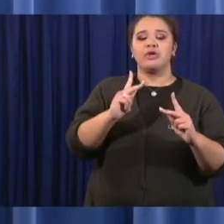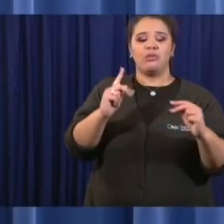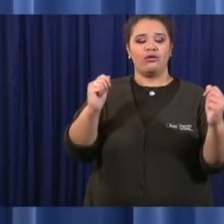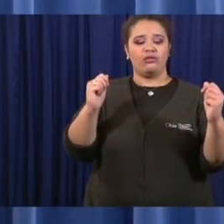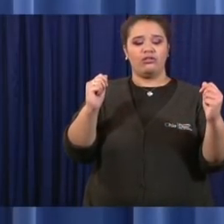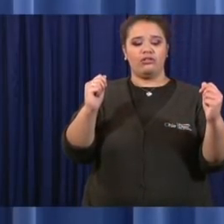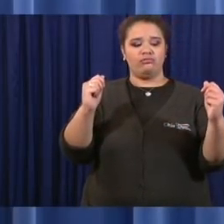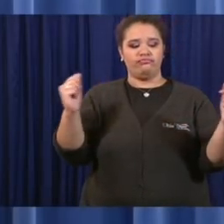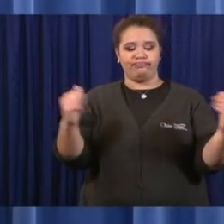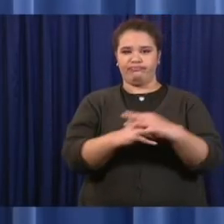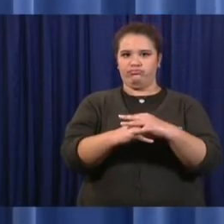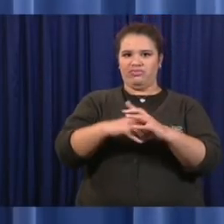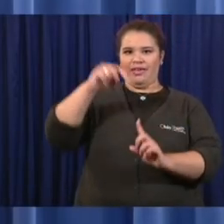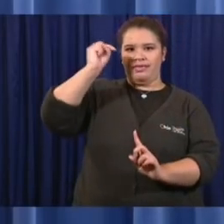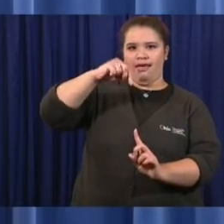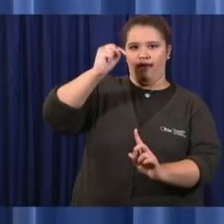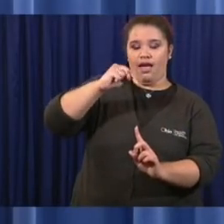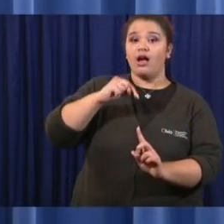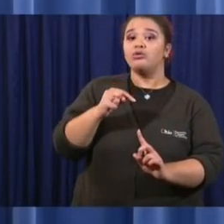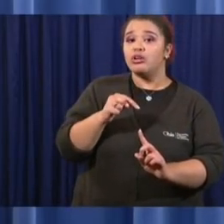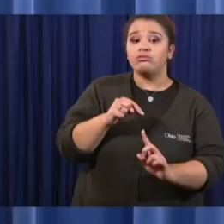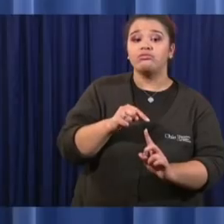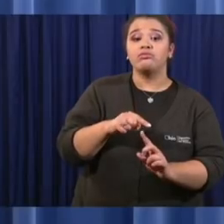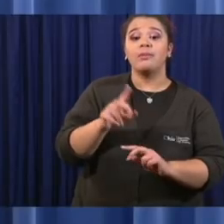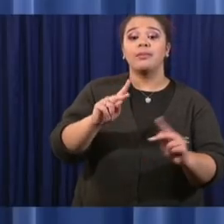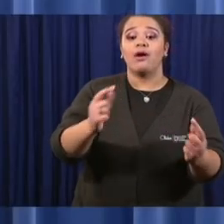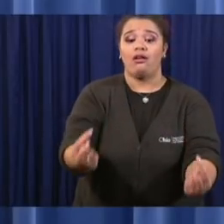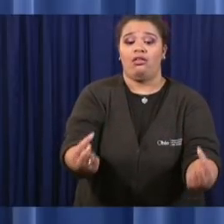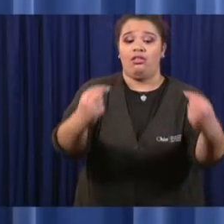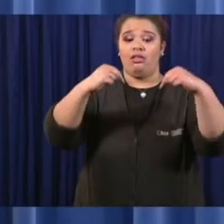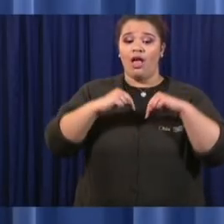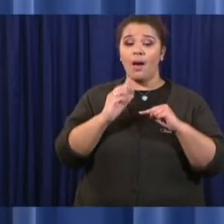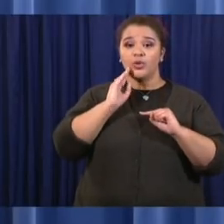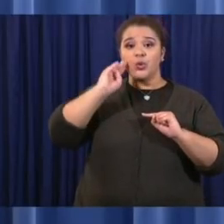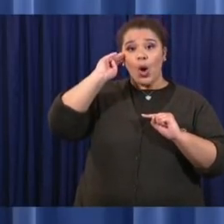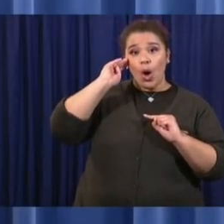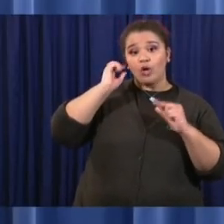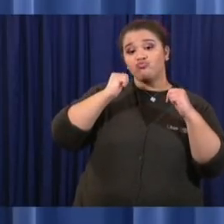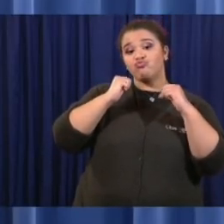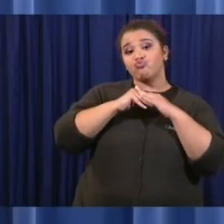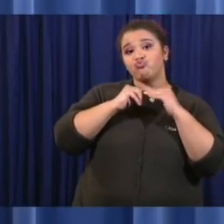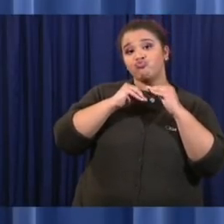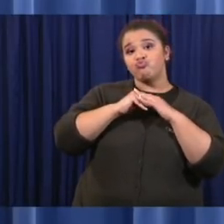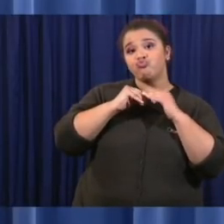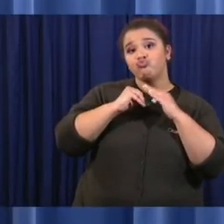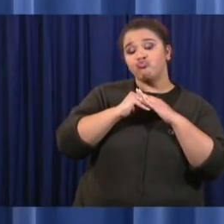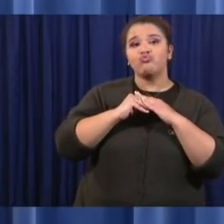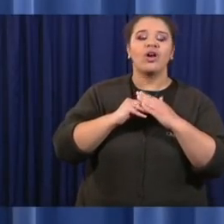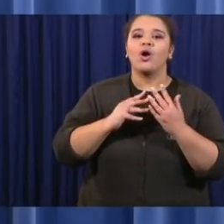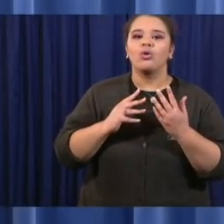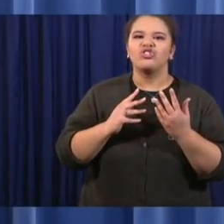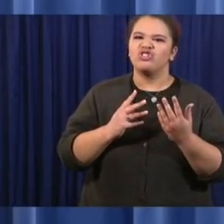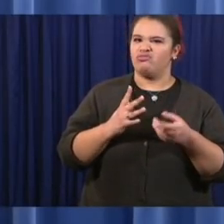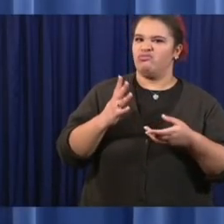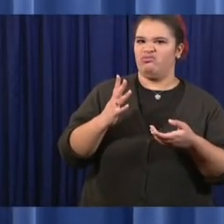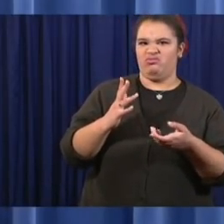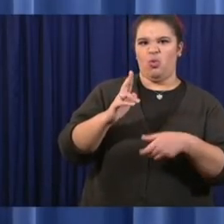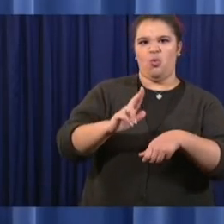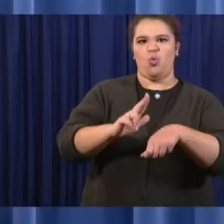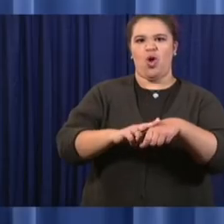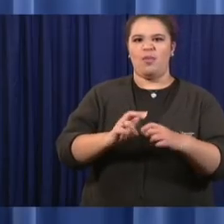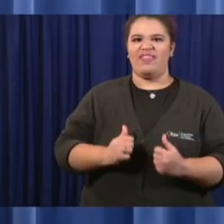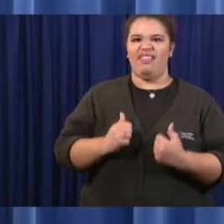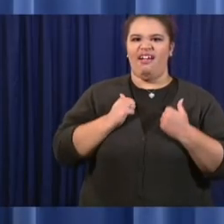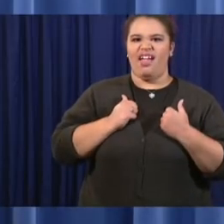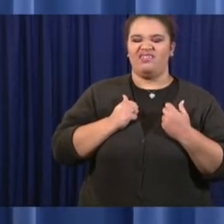to each other's homes, people going to and just living regular life? How does that look, and when does that